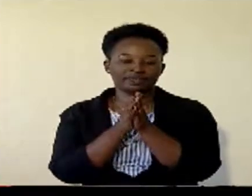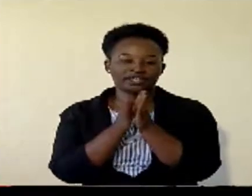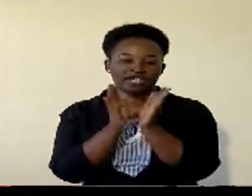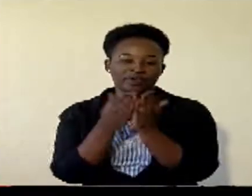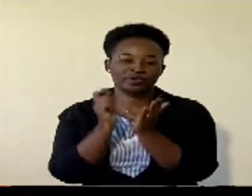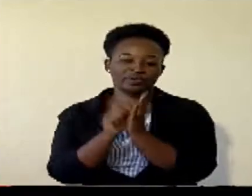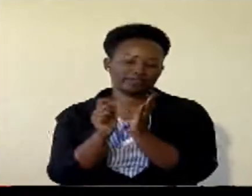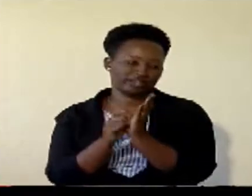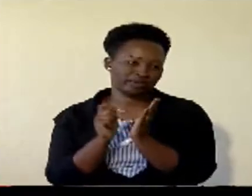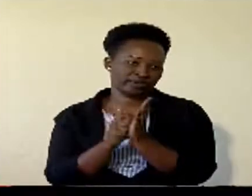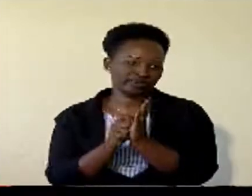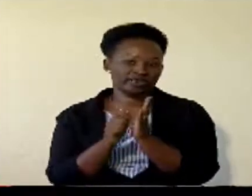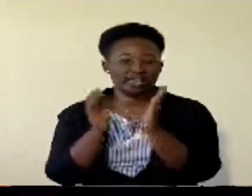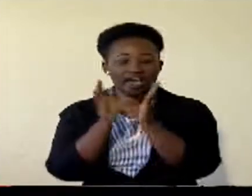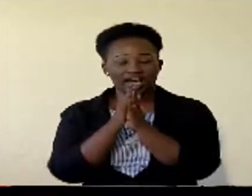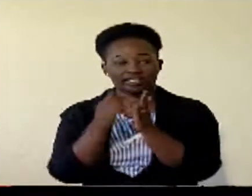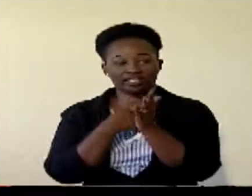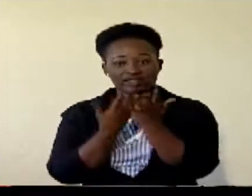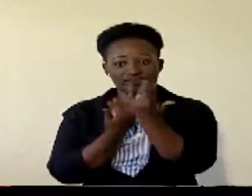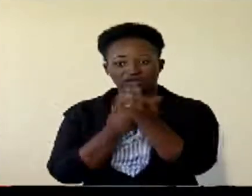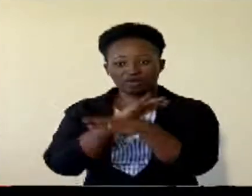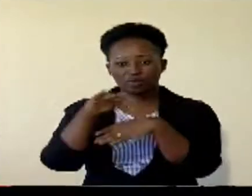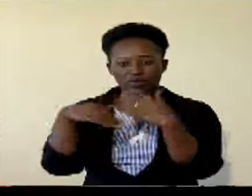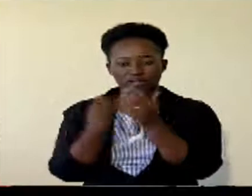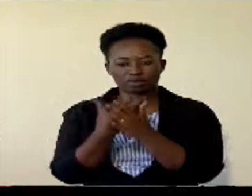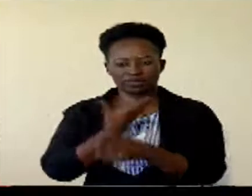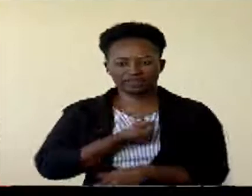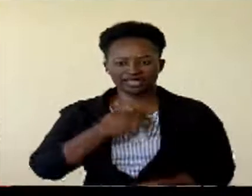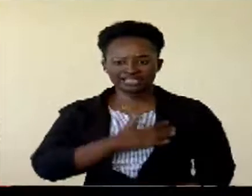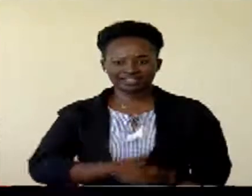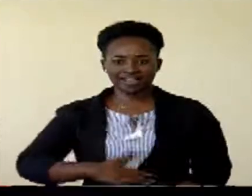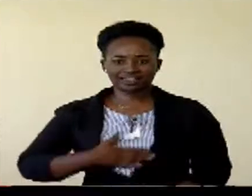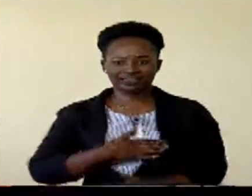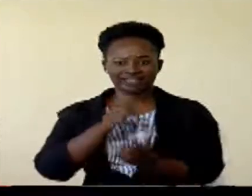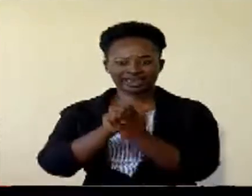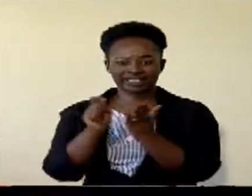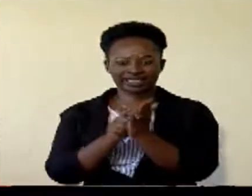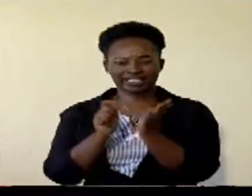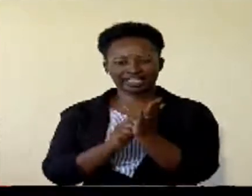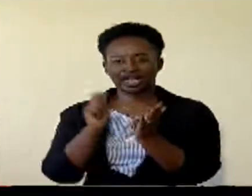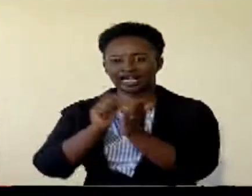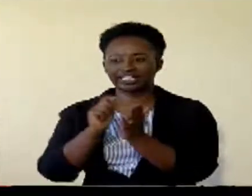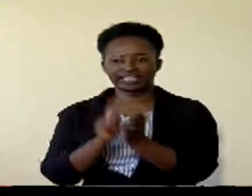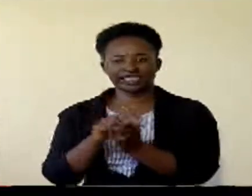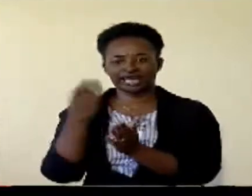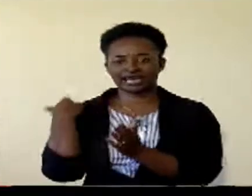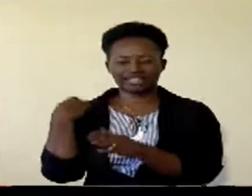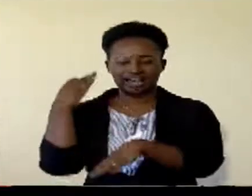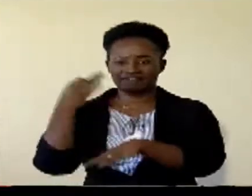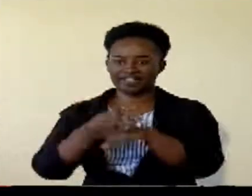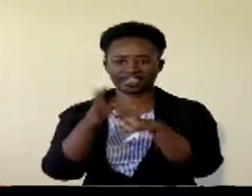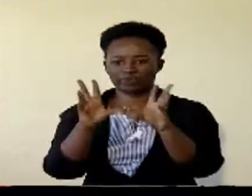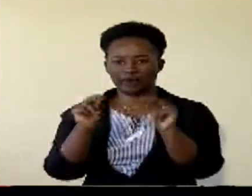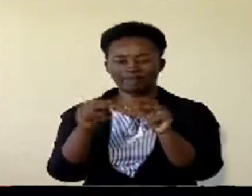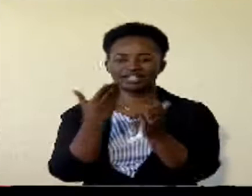the lesson. And I am expecting you have got a scientific calculator. You are not having a calculator with very few functions. You are having